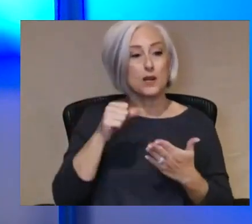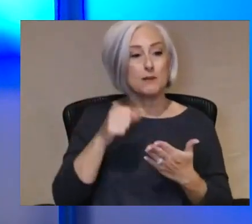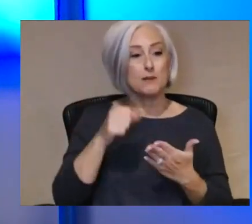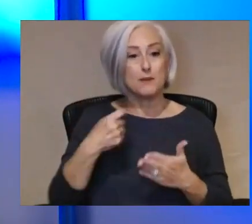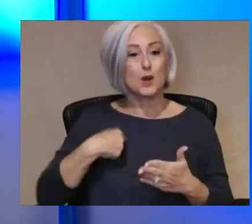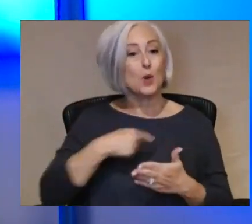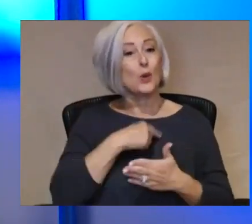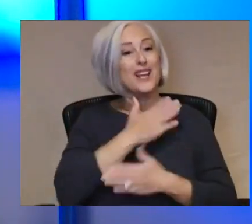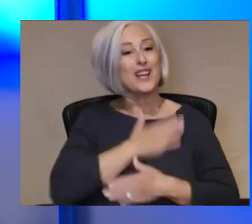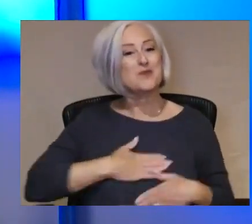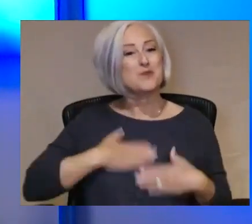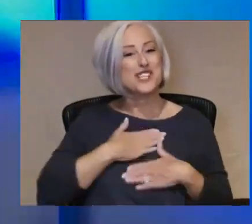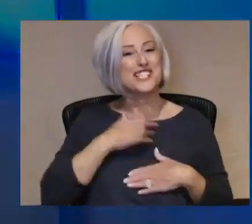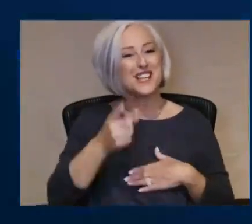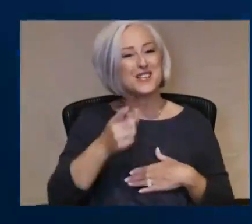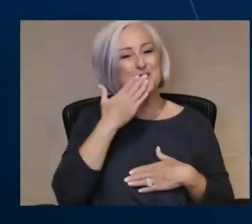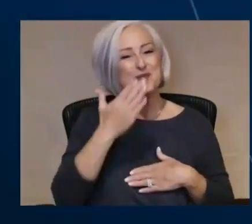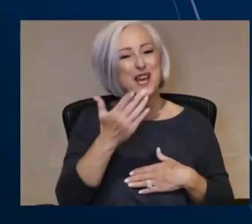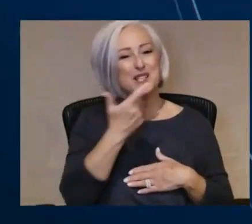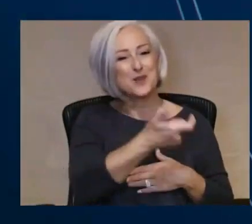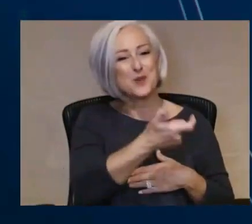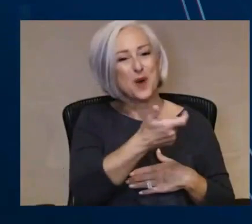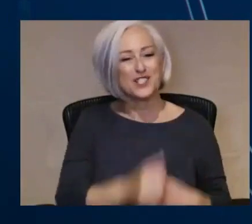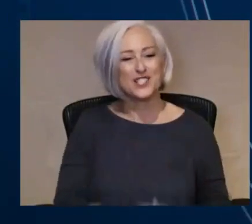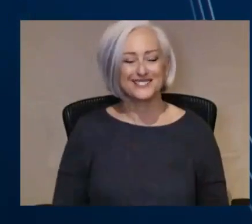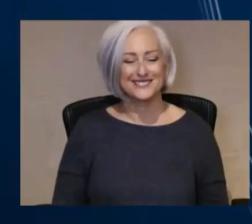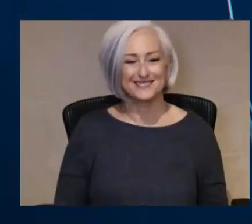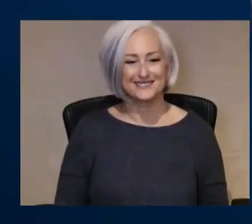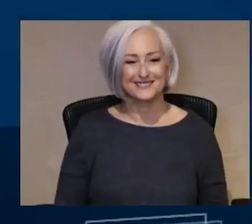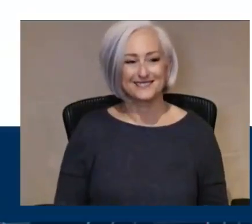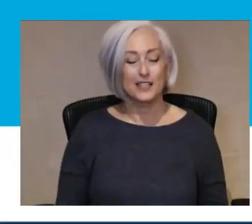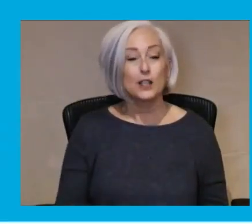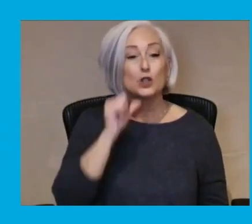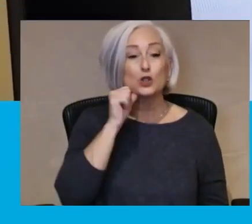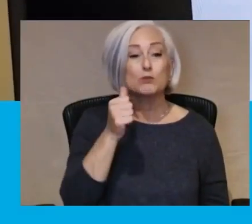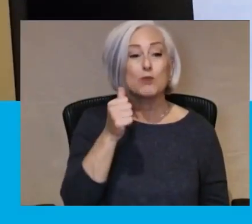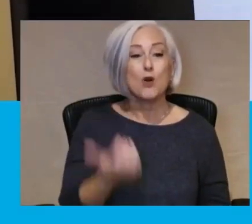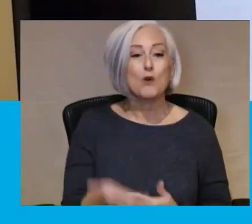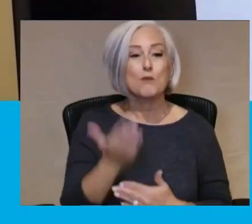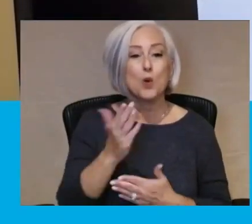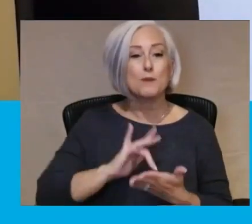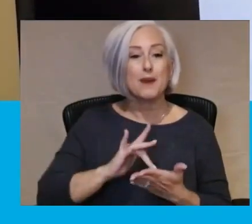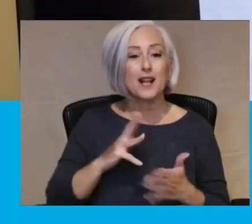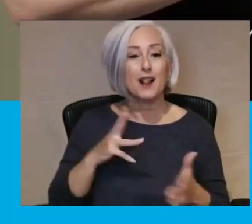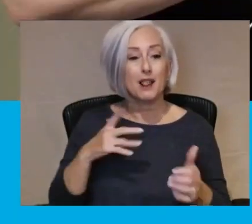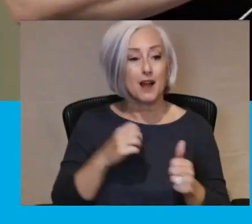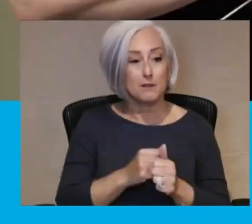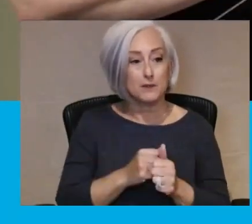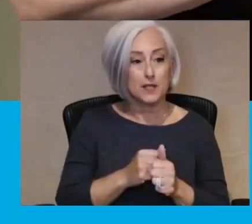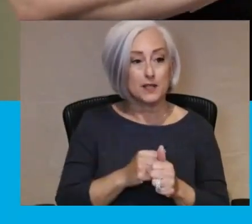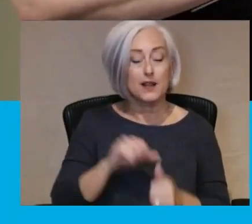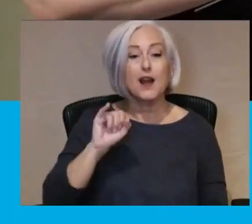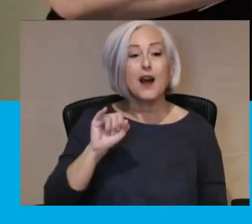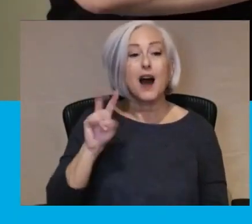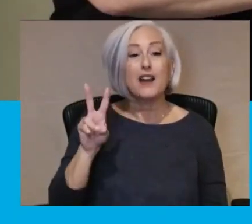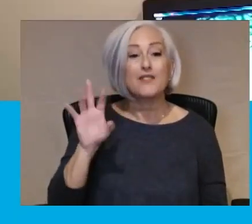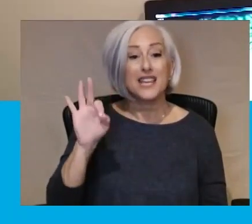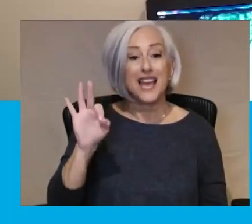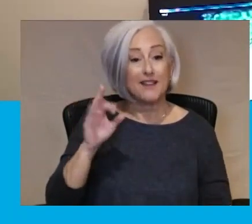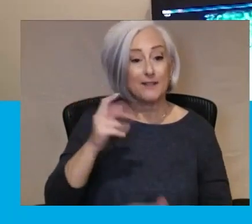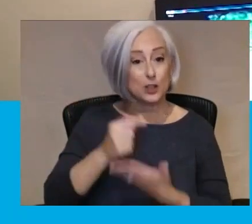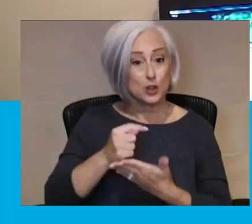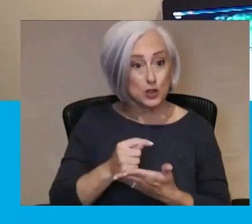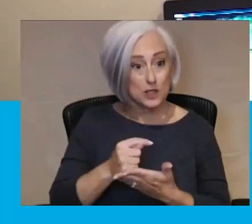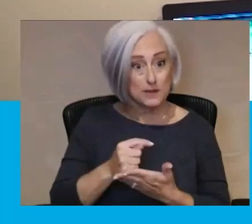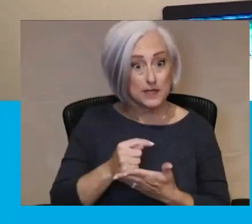you. Thanks for watching. Coming up tomorrow on the Morning Medical Update. Planning IVF treatment? Worried about COVID?